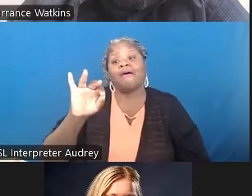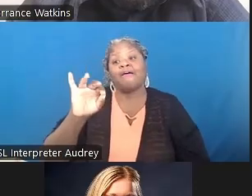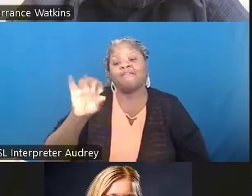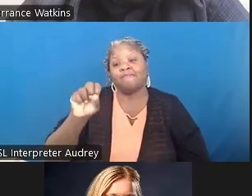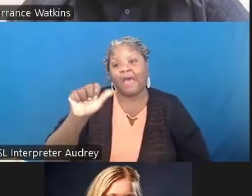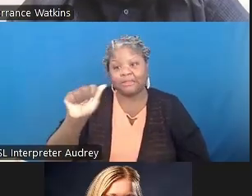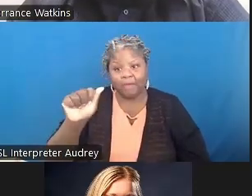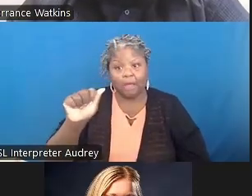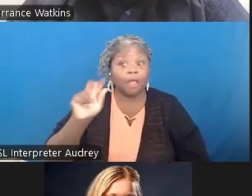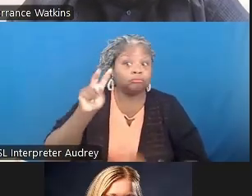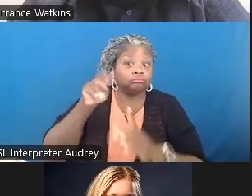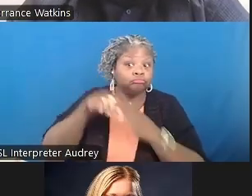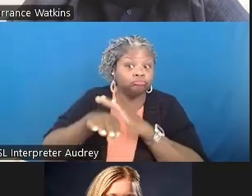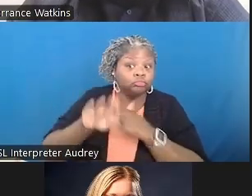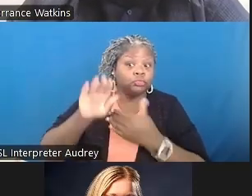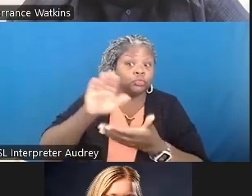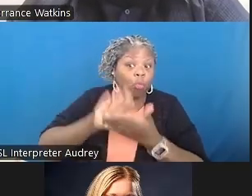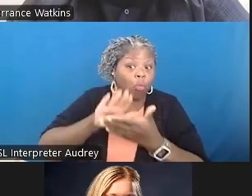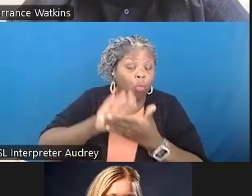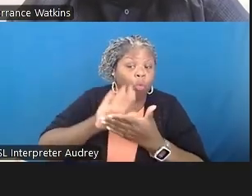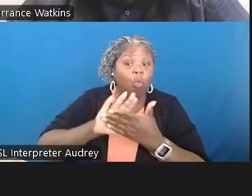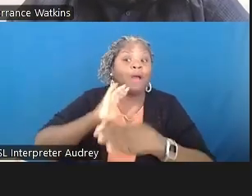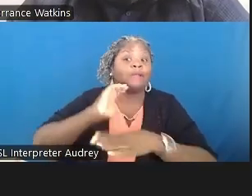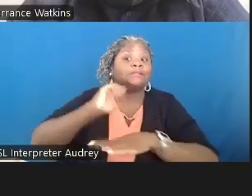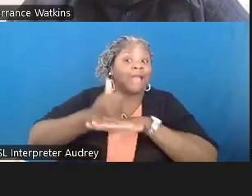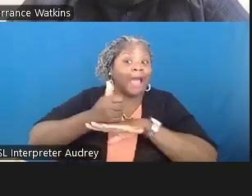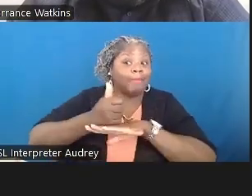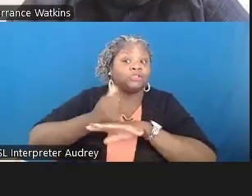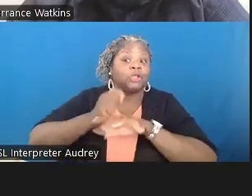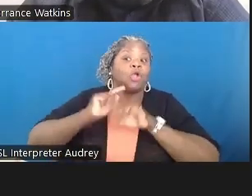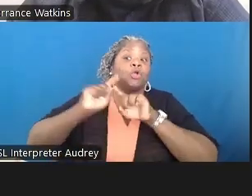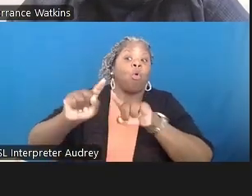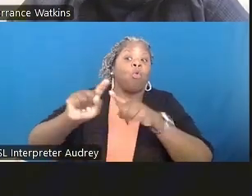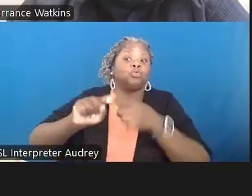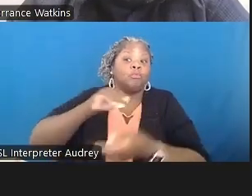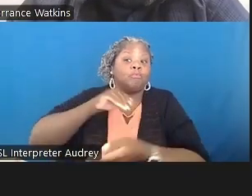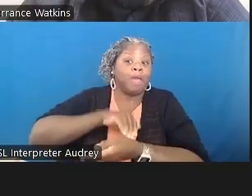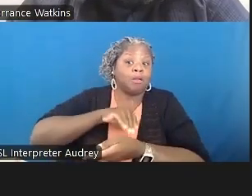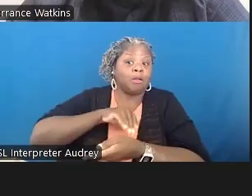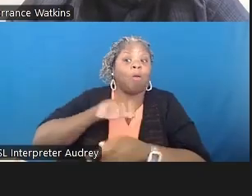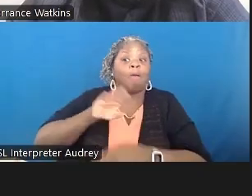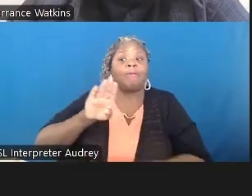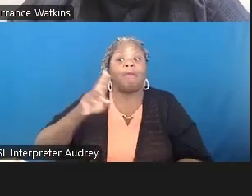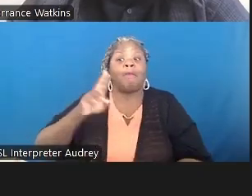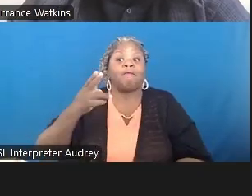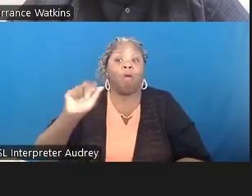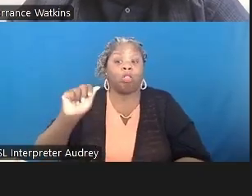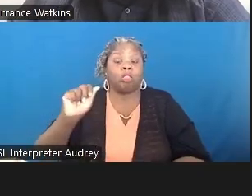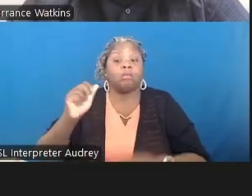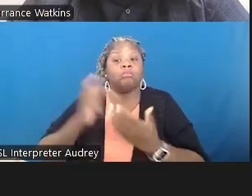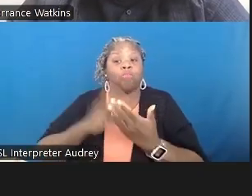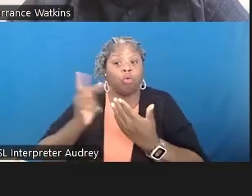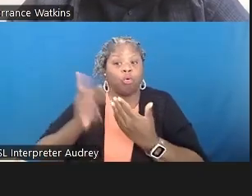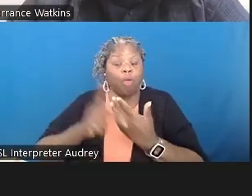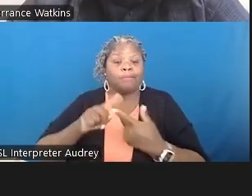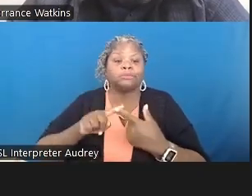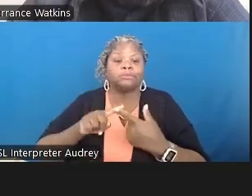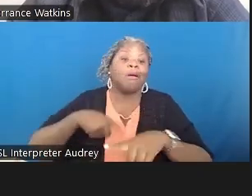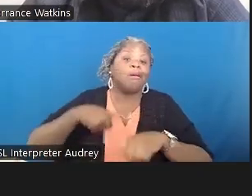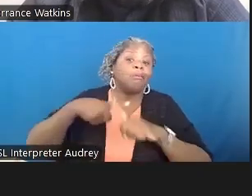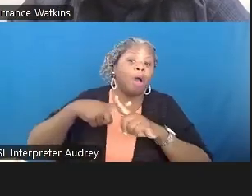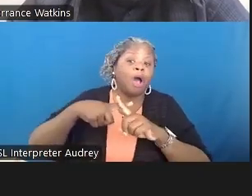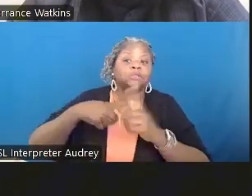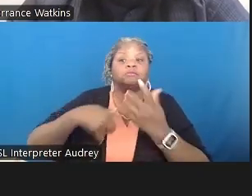school, establish and attend medical and behavioral health care appointments, develop positive social support